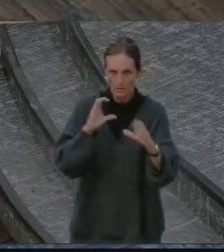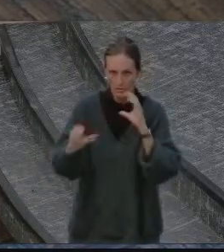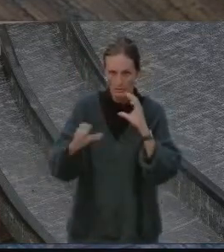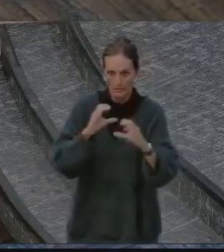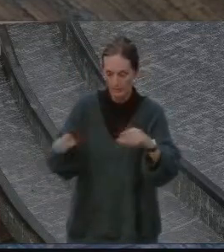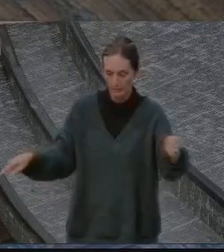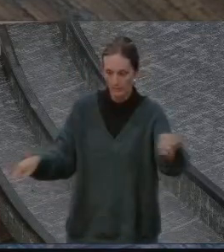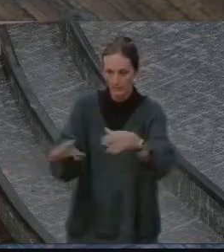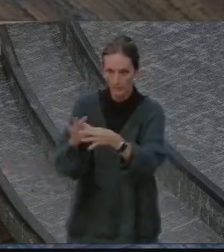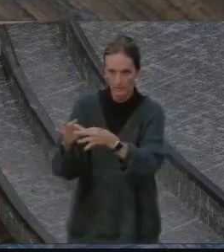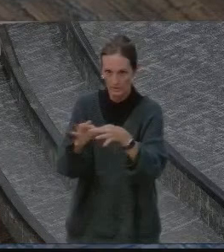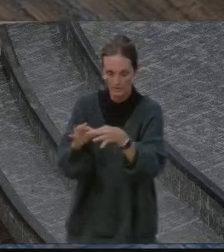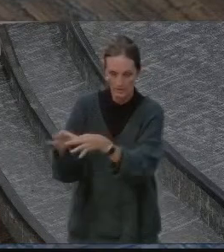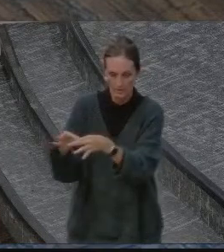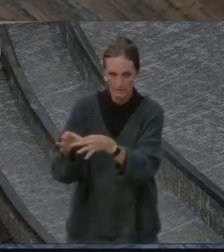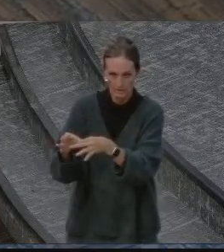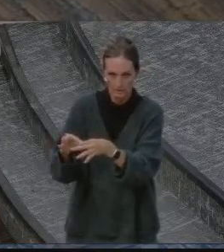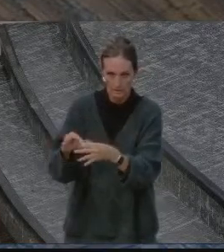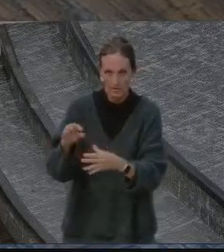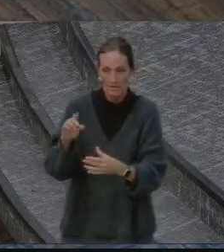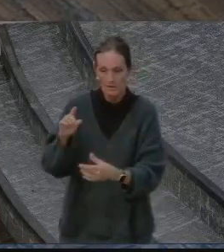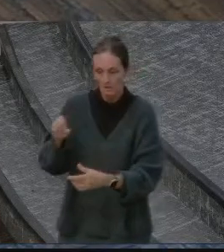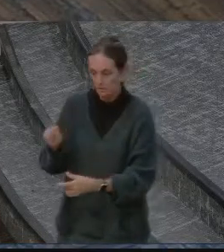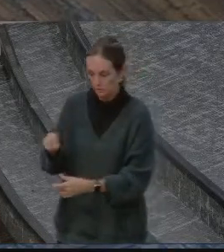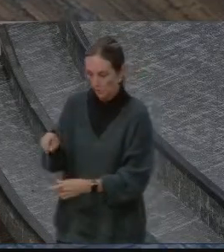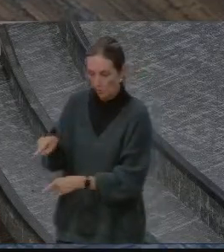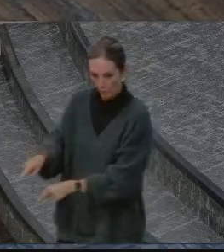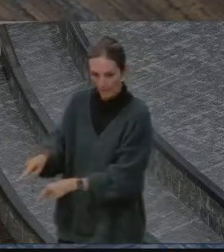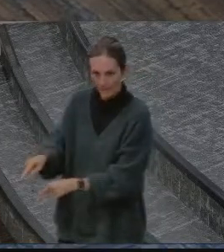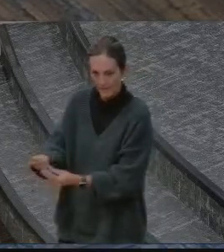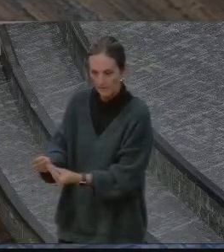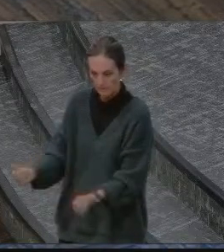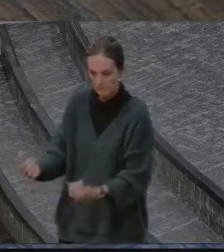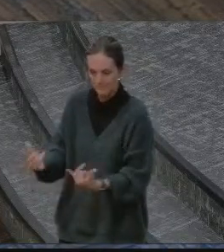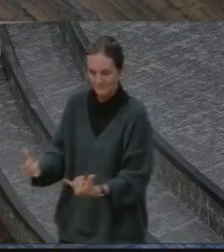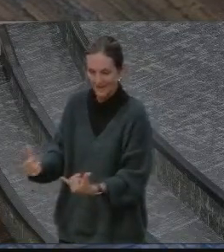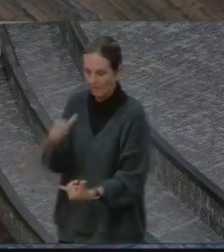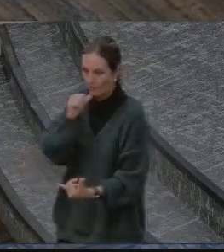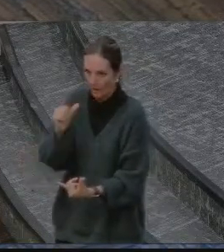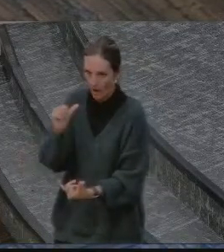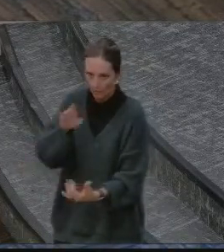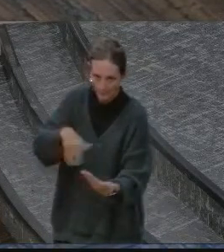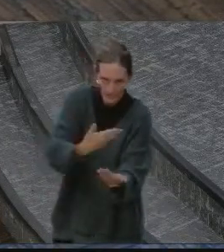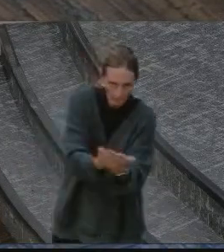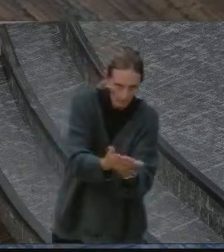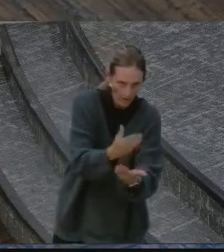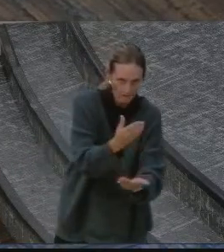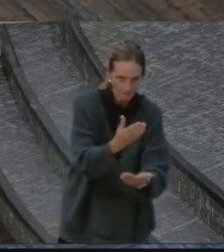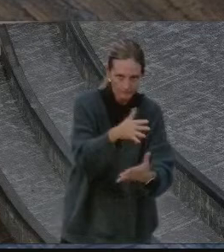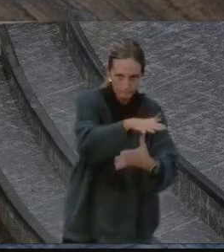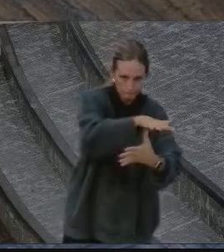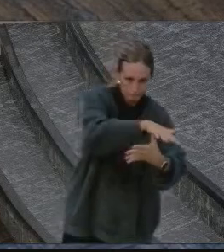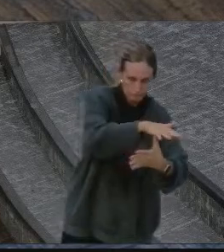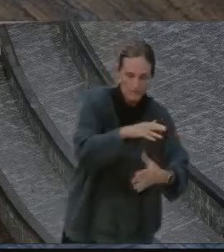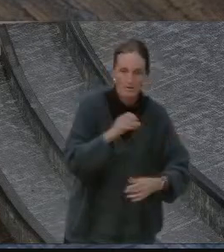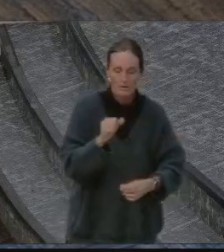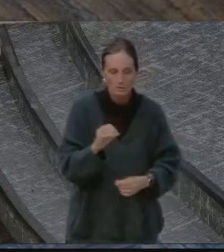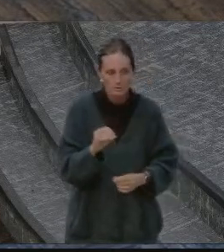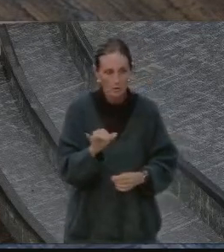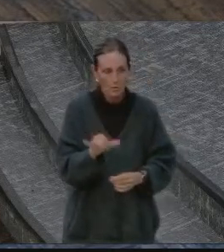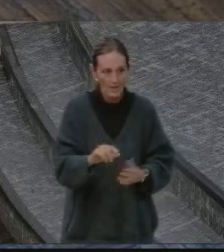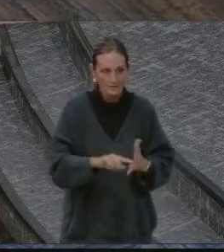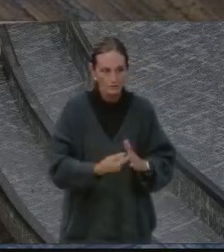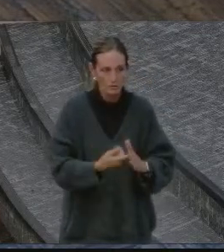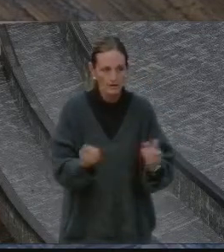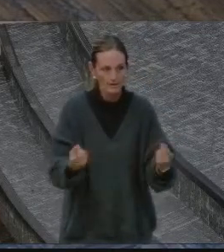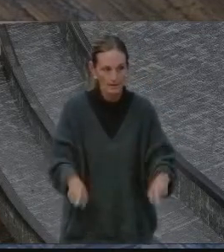of services till that child gets to 12th grade. And so those conversations and those teams are starting to happen. As you all